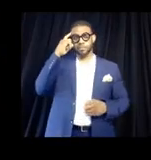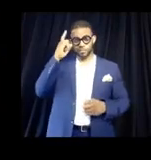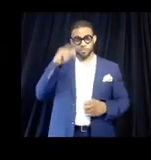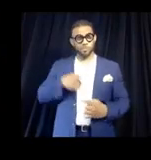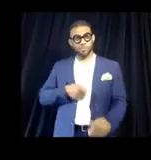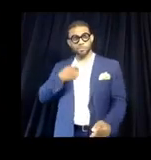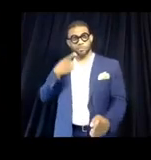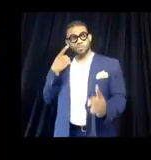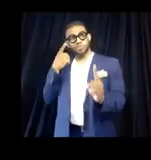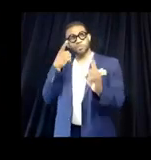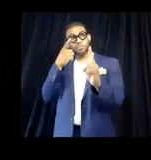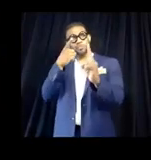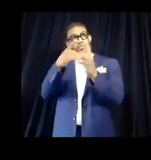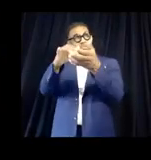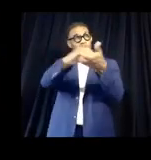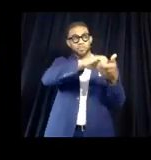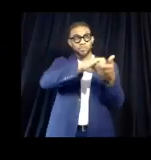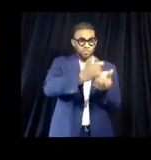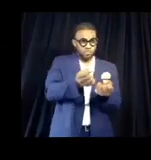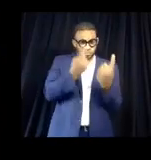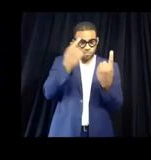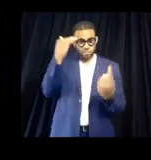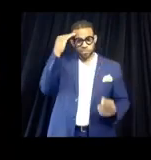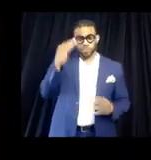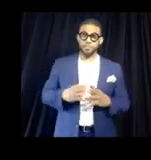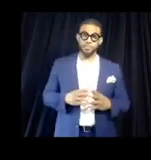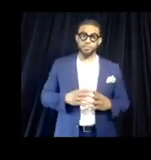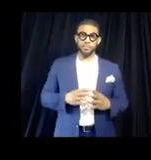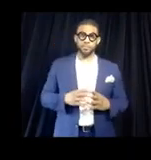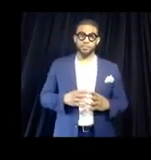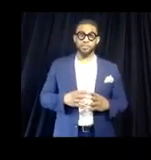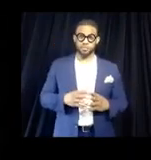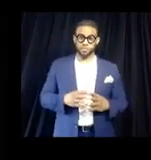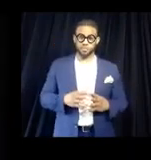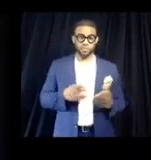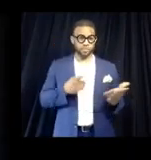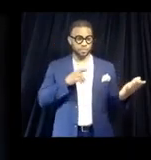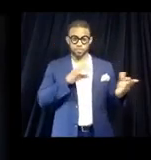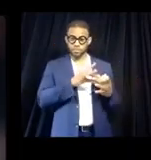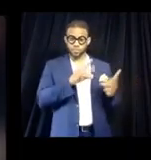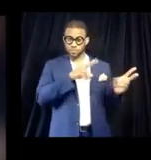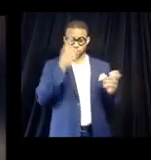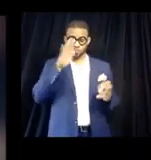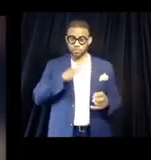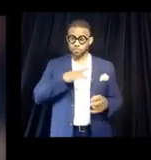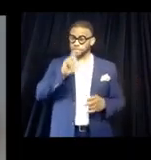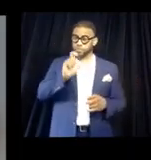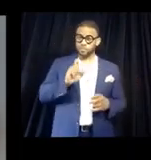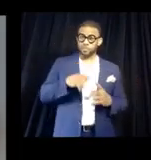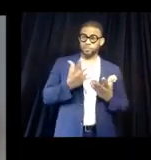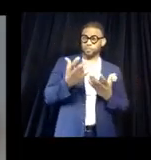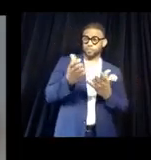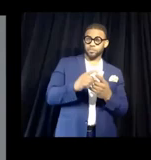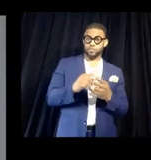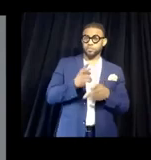mind, we strive towards a coalition of conscience. Lord mentions that, quote, for women, the need